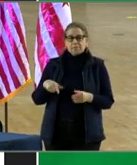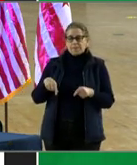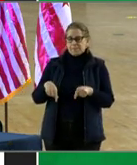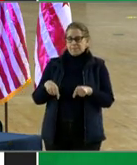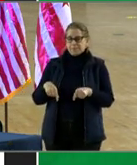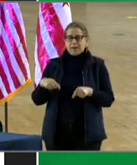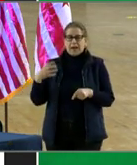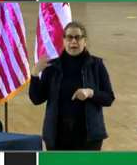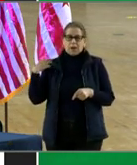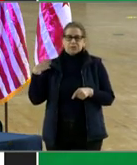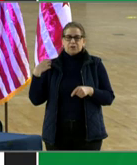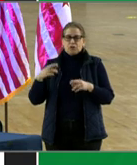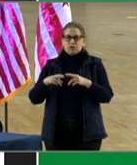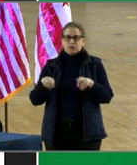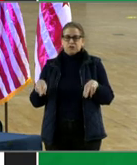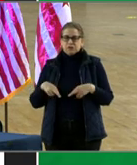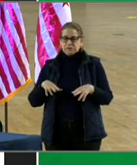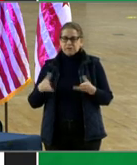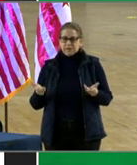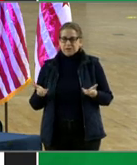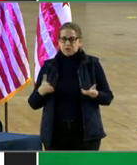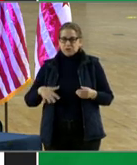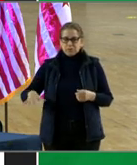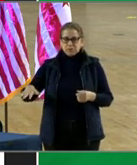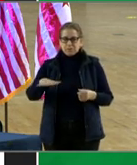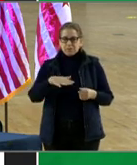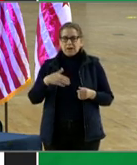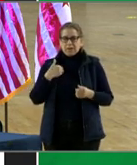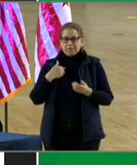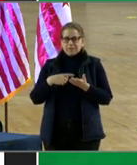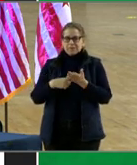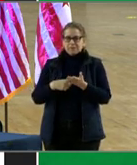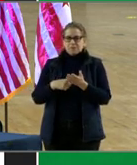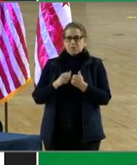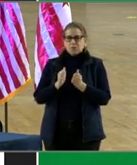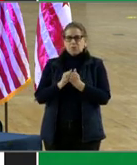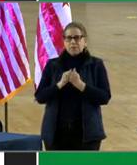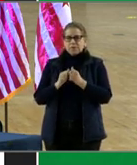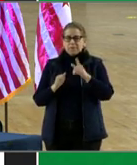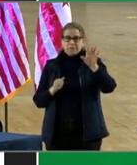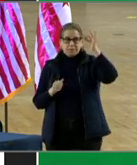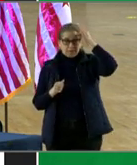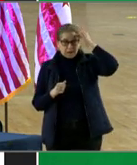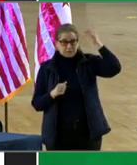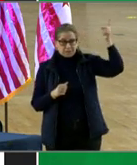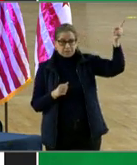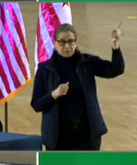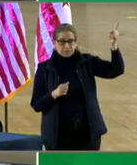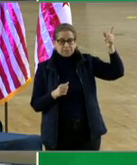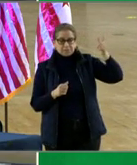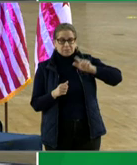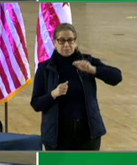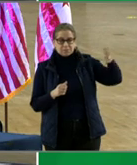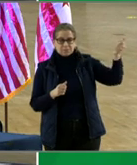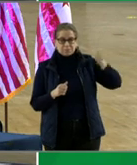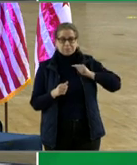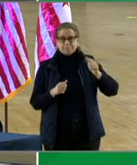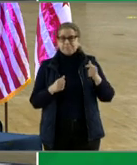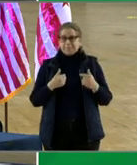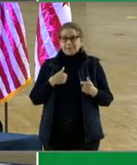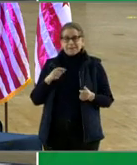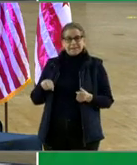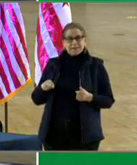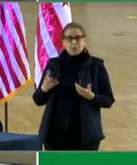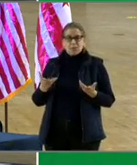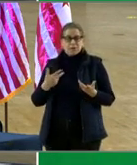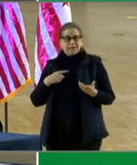should drive the discussion around our interaction with the federal government and the things that we need. So we have provided